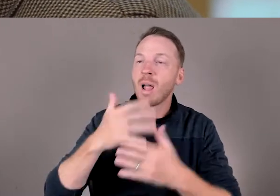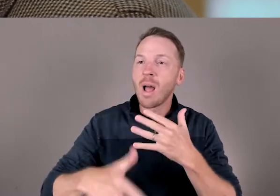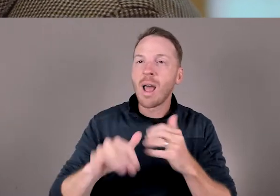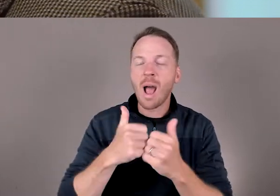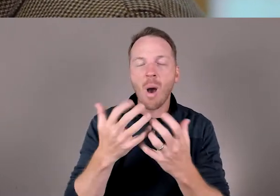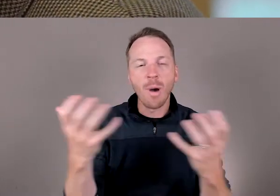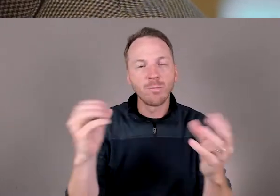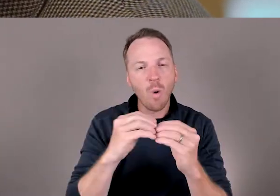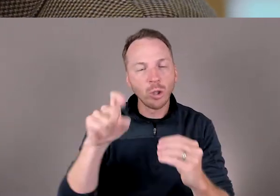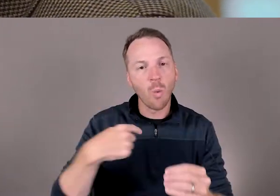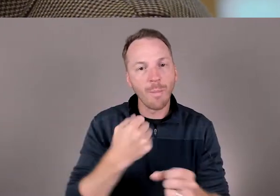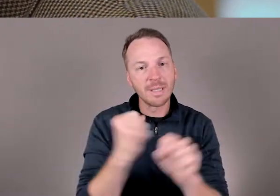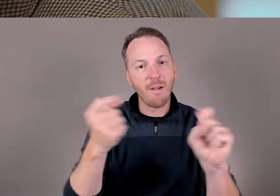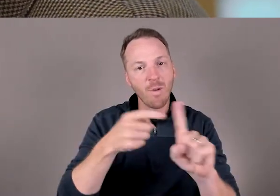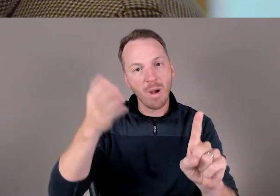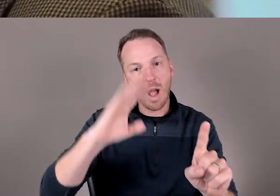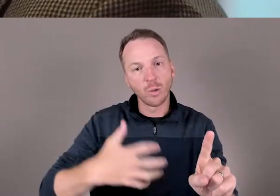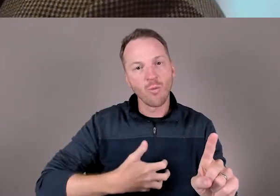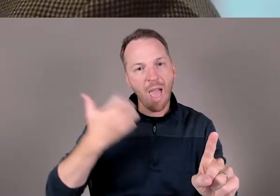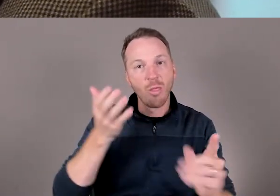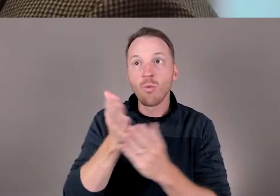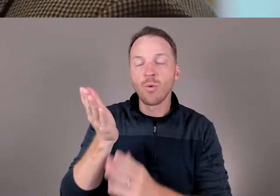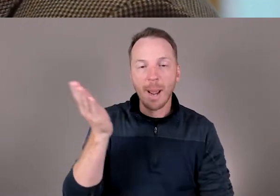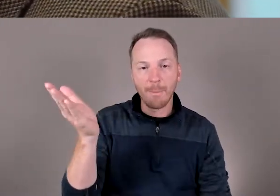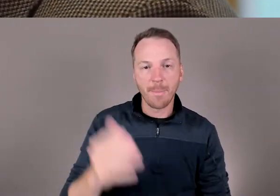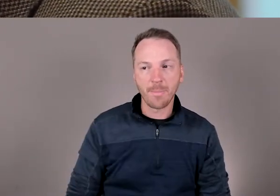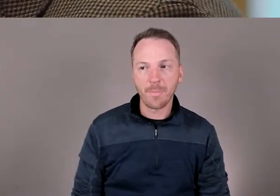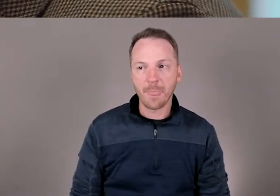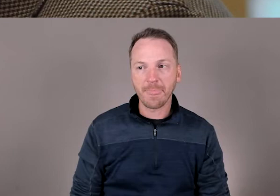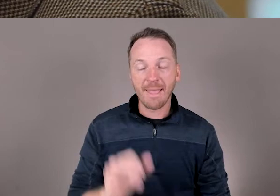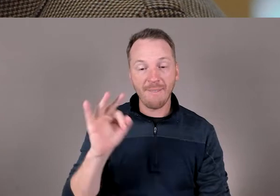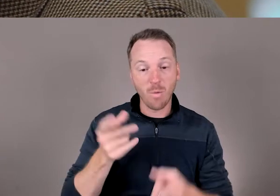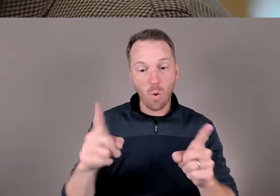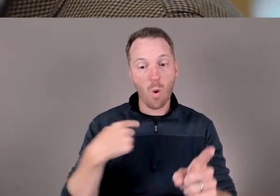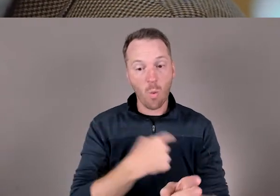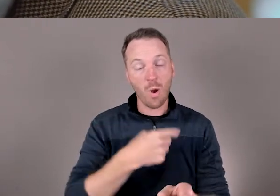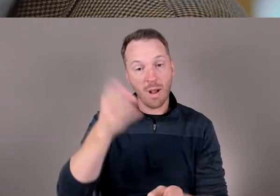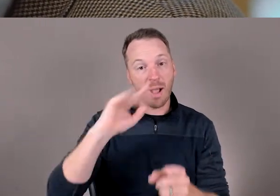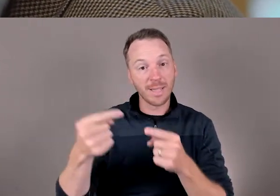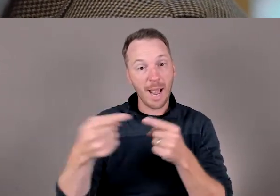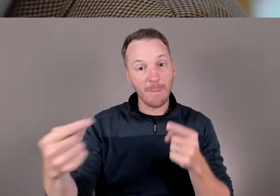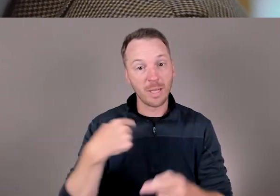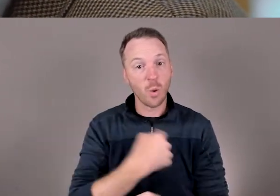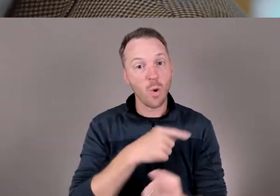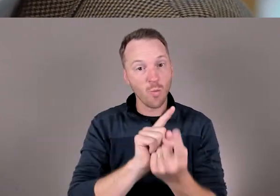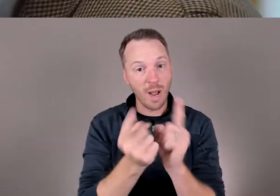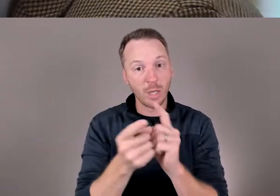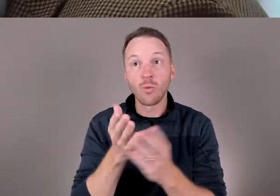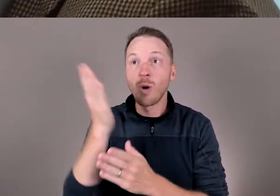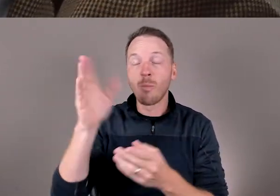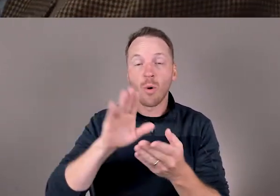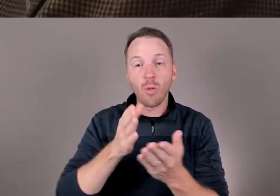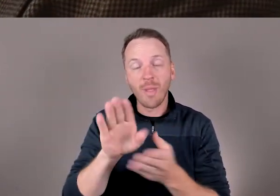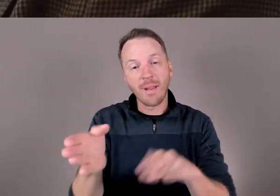more shall we be saved from God's wrath through him? For if while we were God's enemies, we were reconciled to him through the